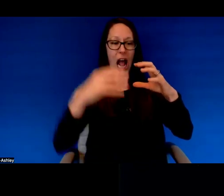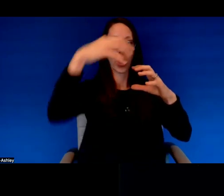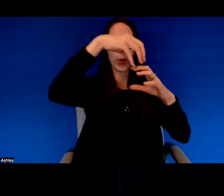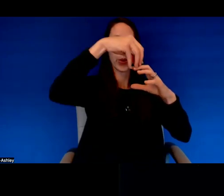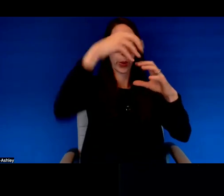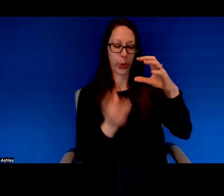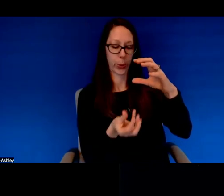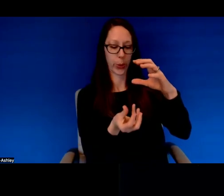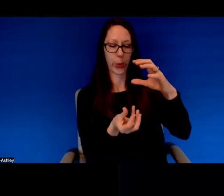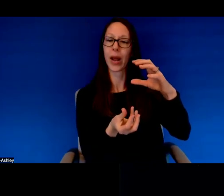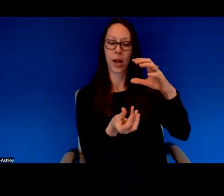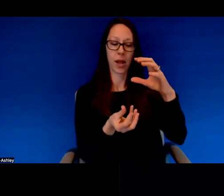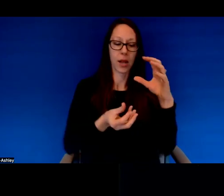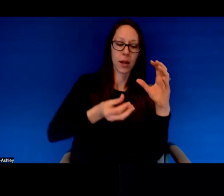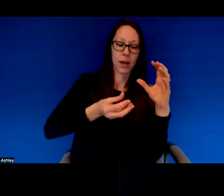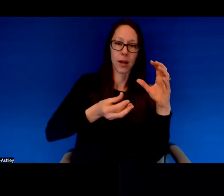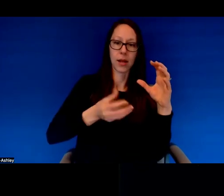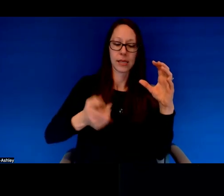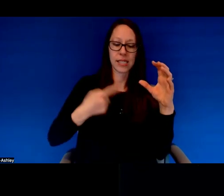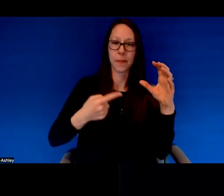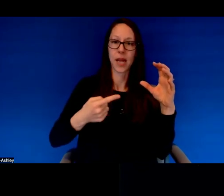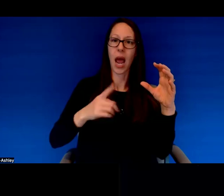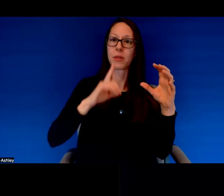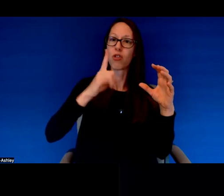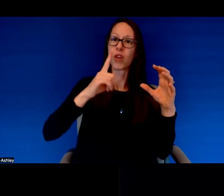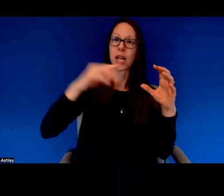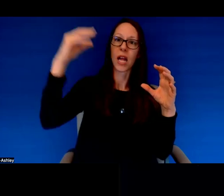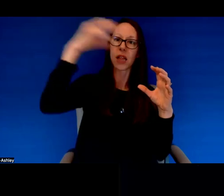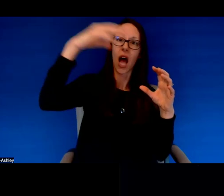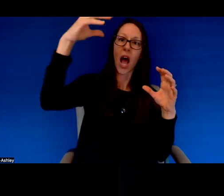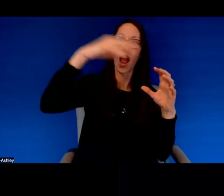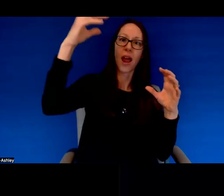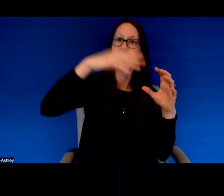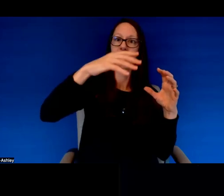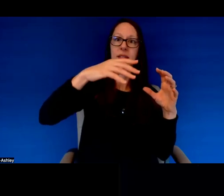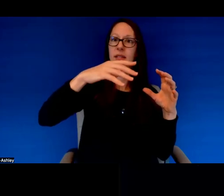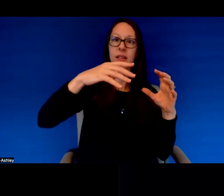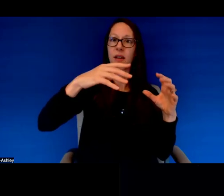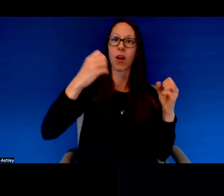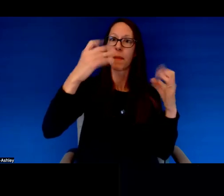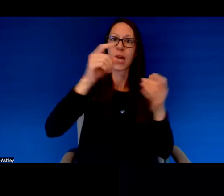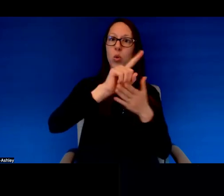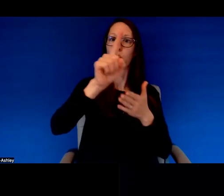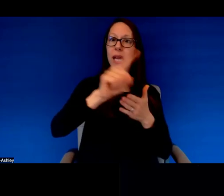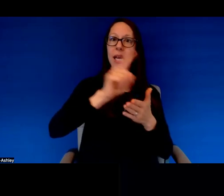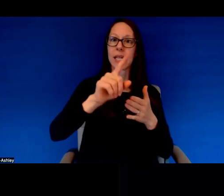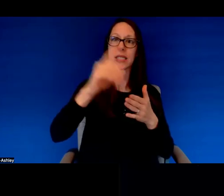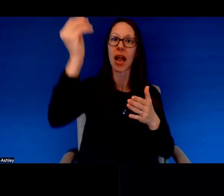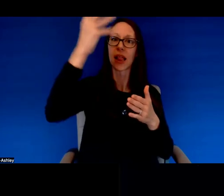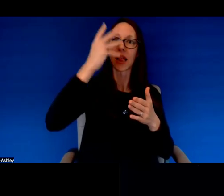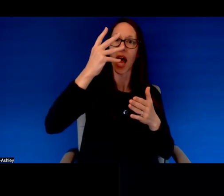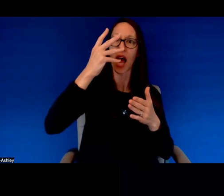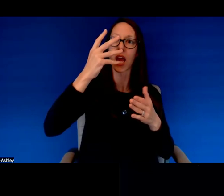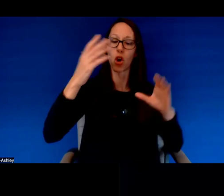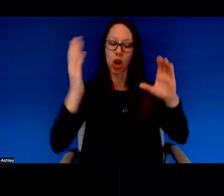you know? I like northern Sweden, or it's just like always light or always dark. I bet it's like that, but